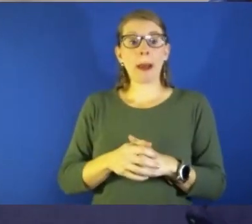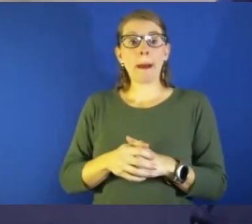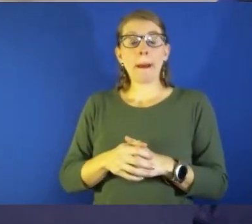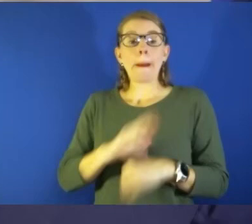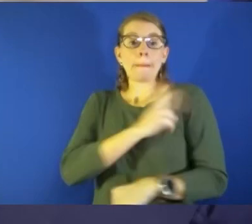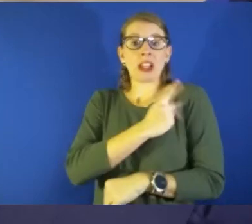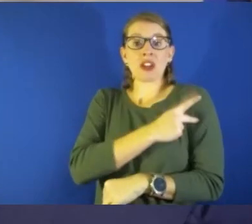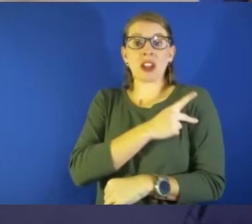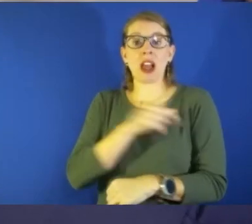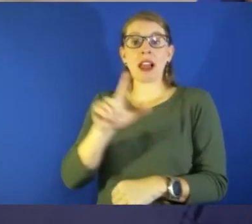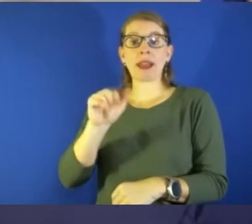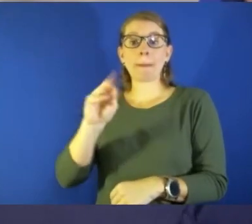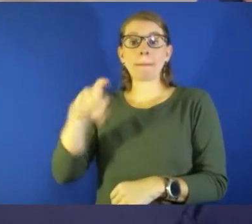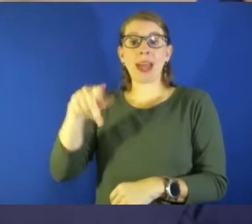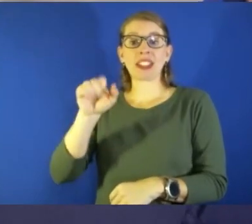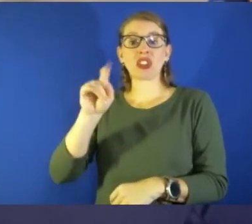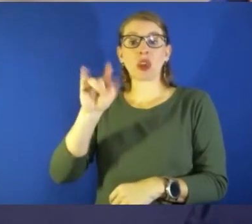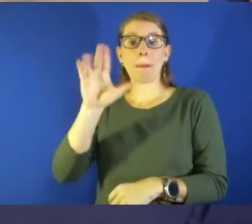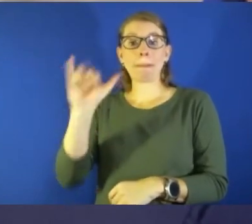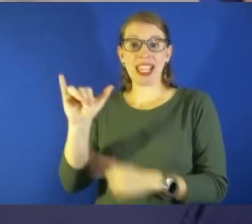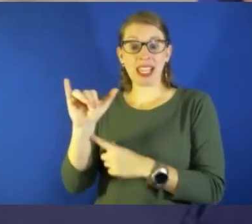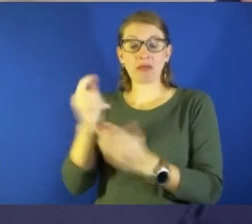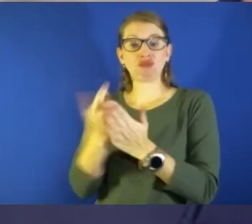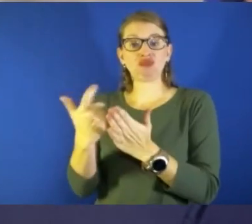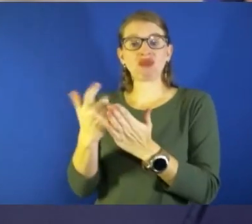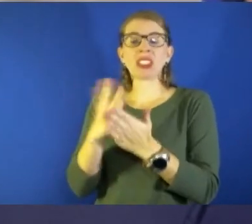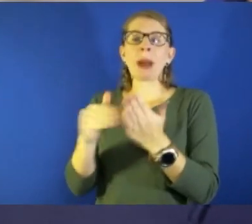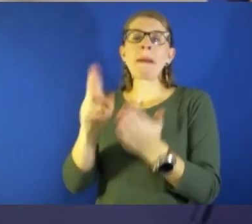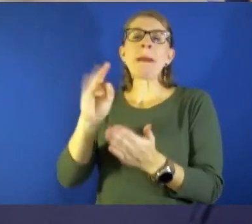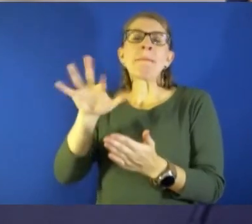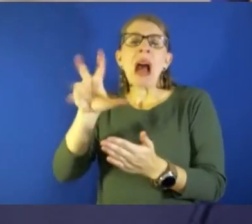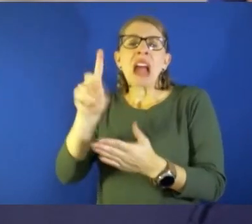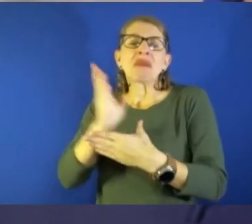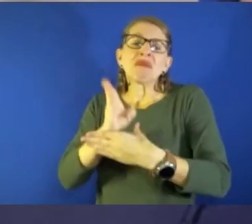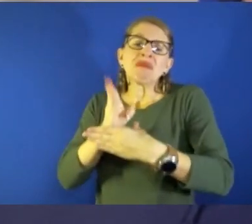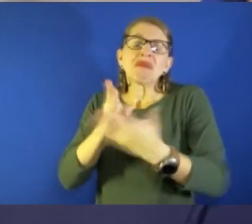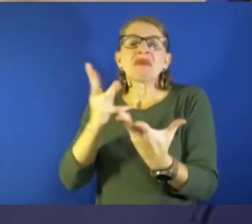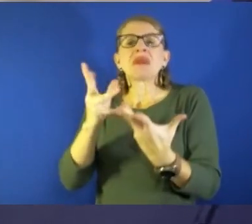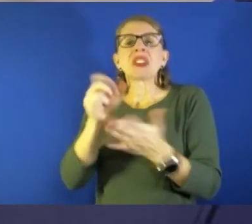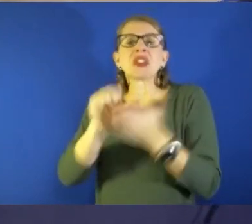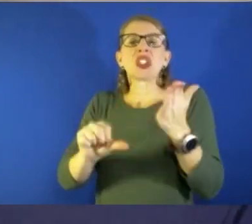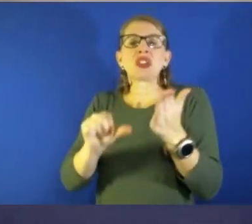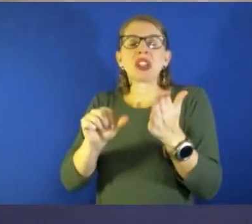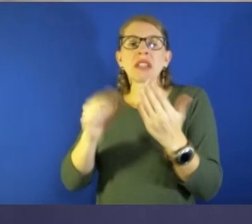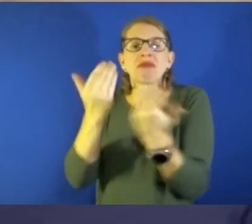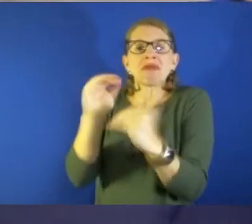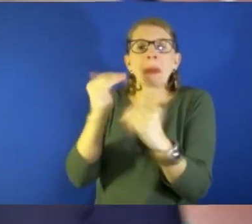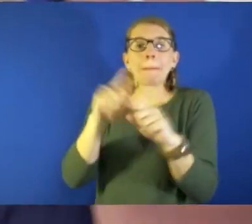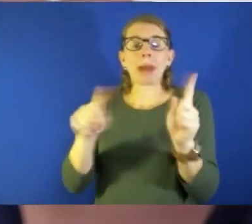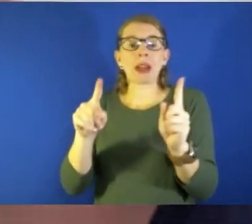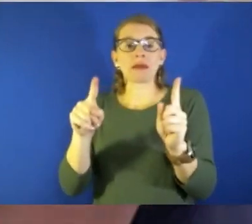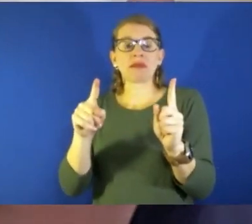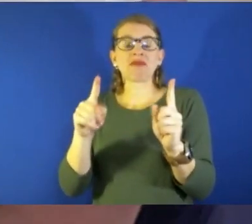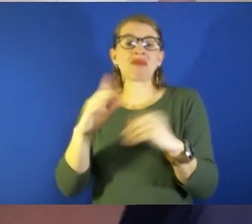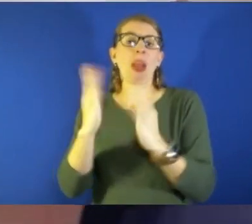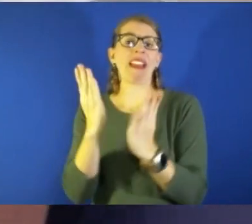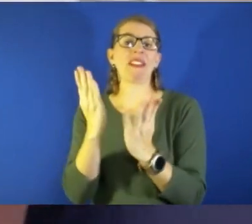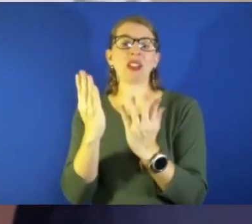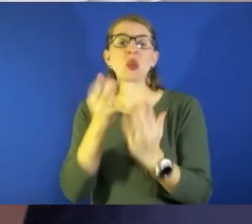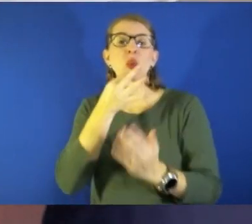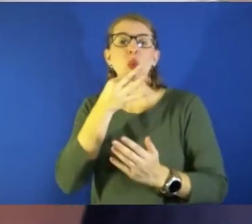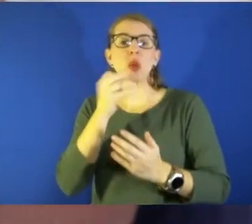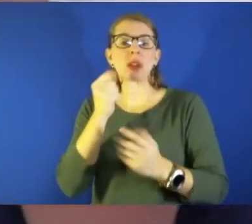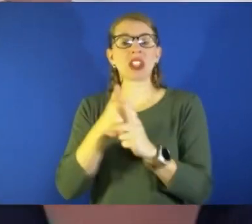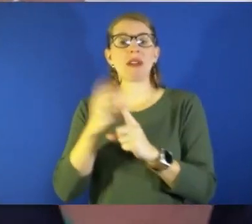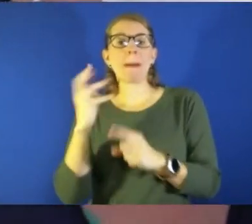have some mild surgical restrictions at the very beginning, but she should be able to get back to her normal functional status very quickly. We see people scooting